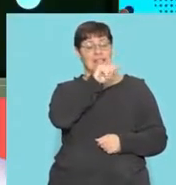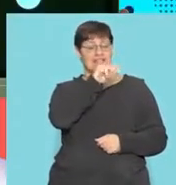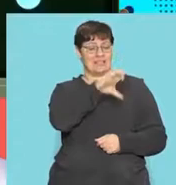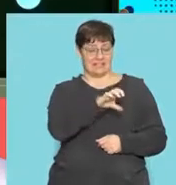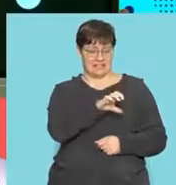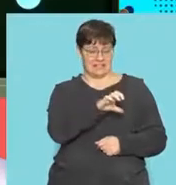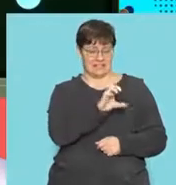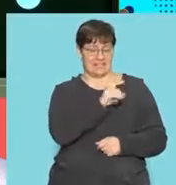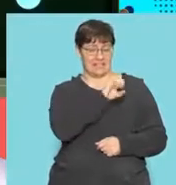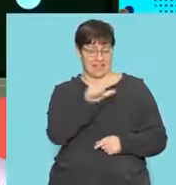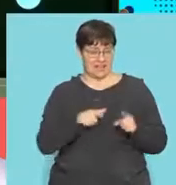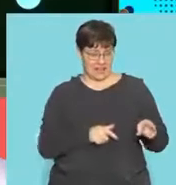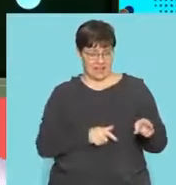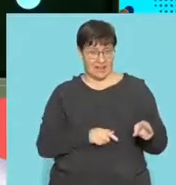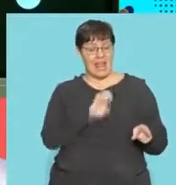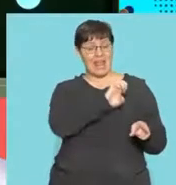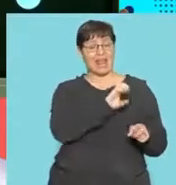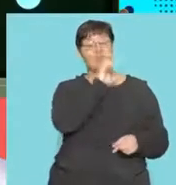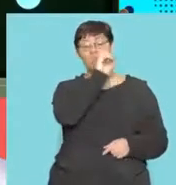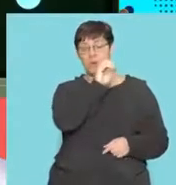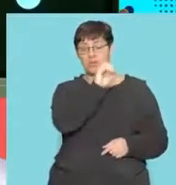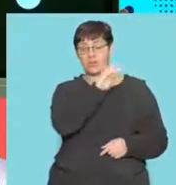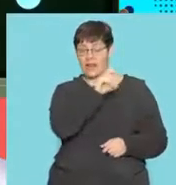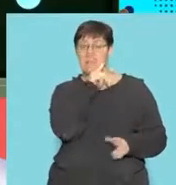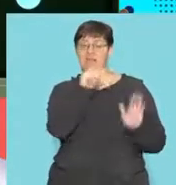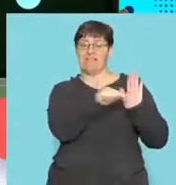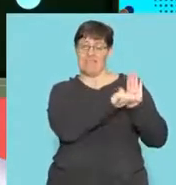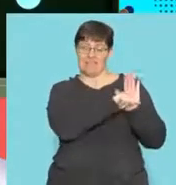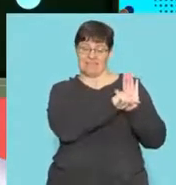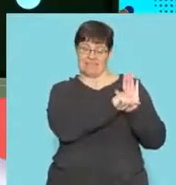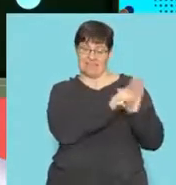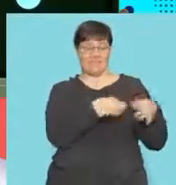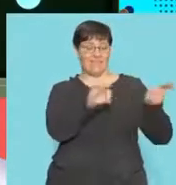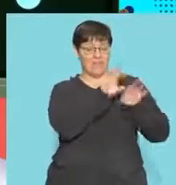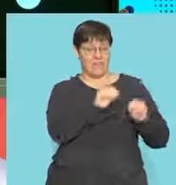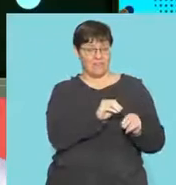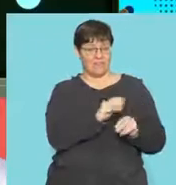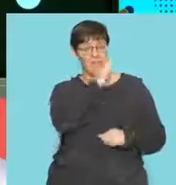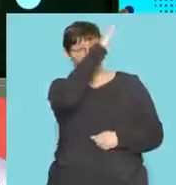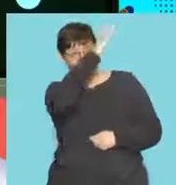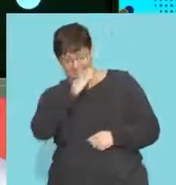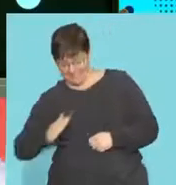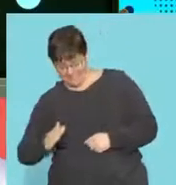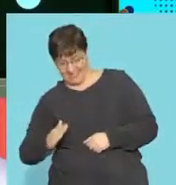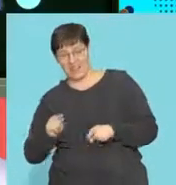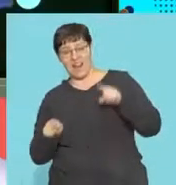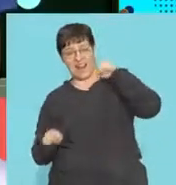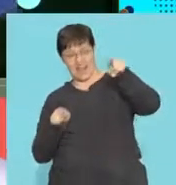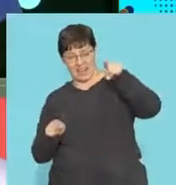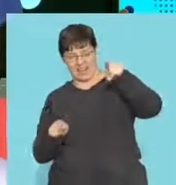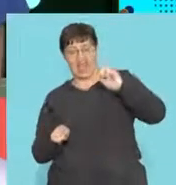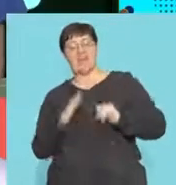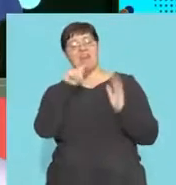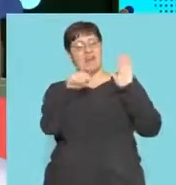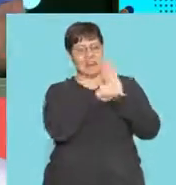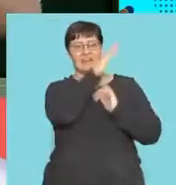not spontaneous, and the E naught of the cell is a negative value. And that line linking the reactants has